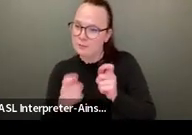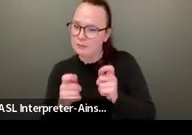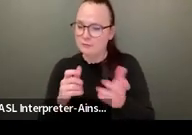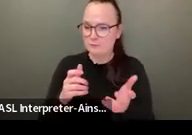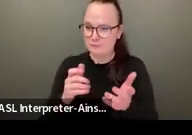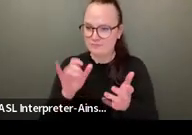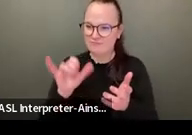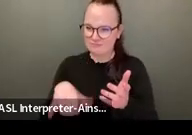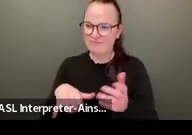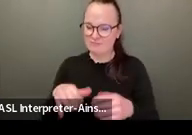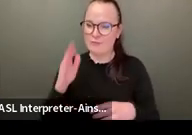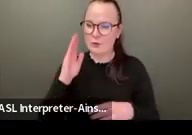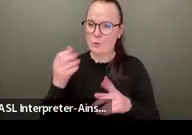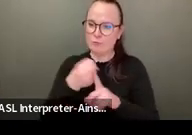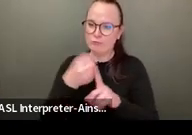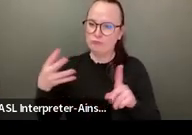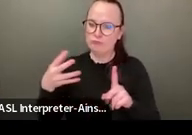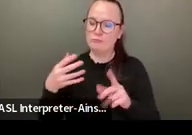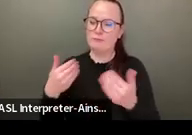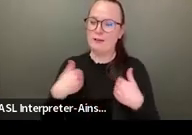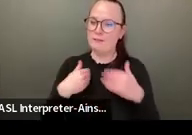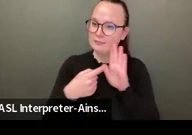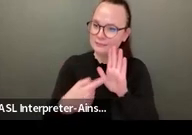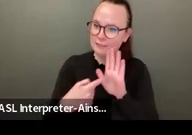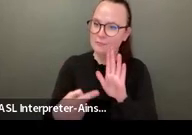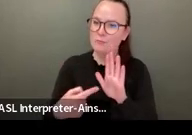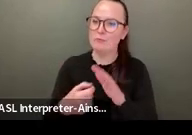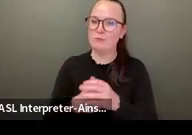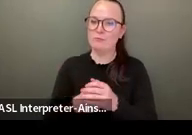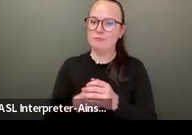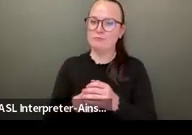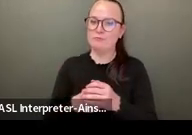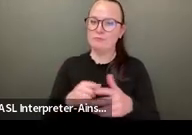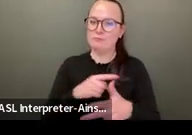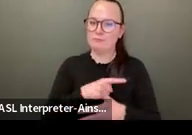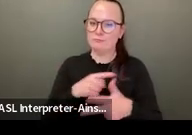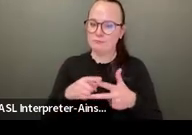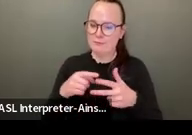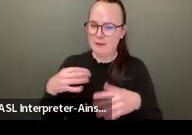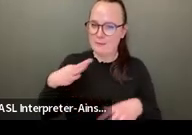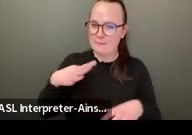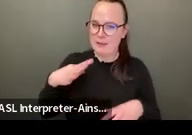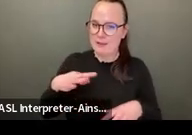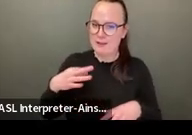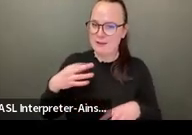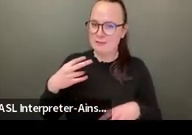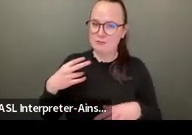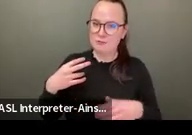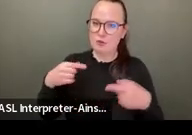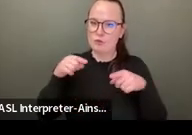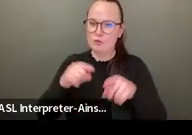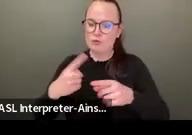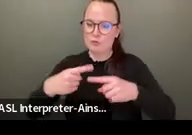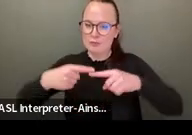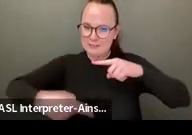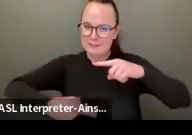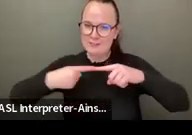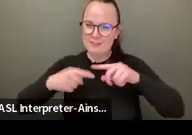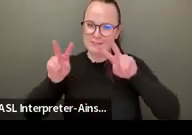you a little more information about that and examples. The next one is the Maine through year assessment overview. That's where you can find